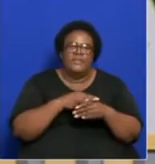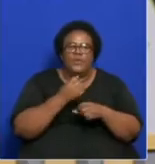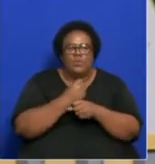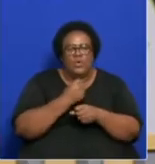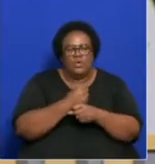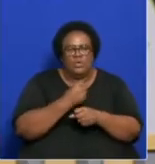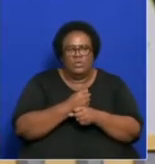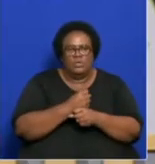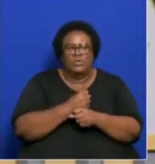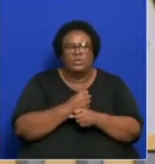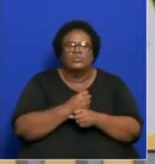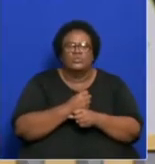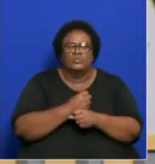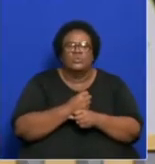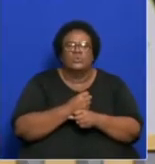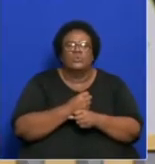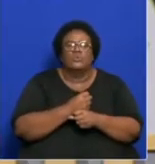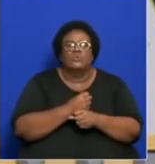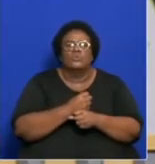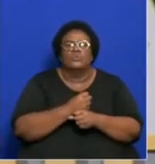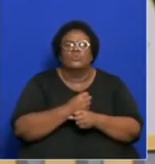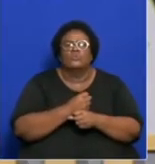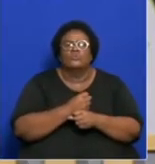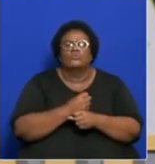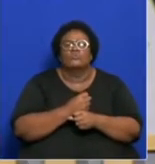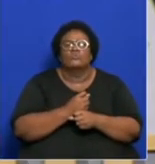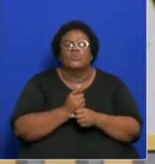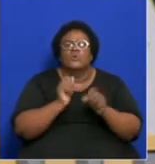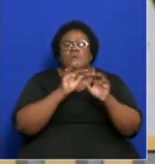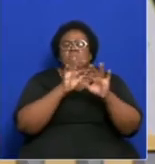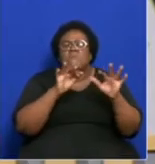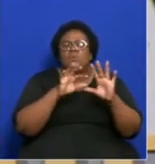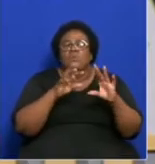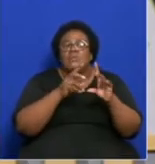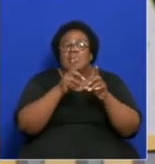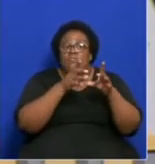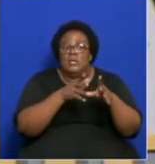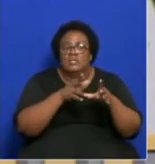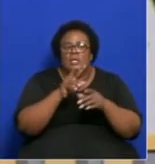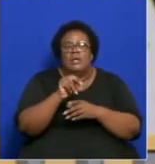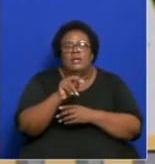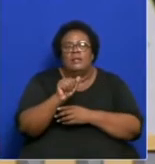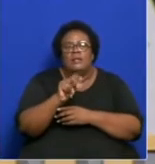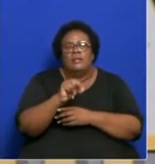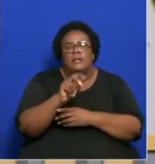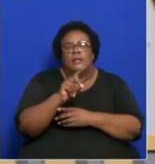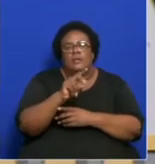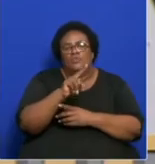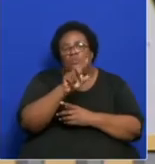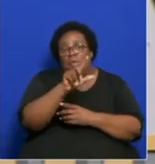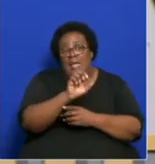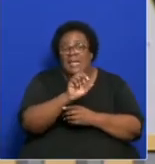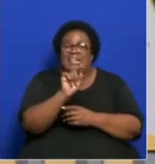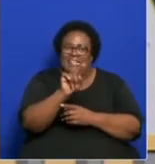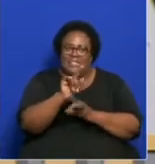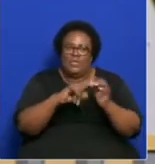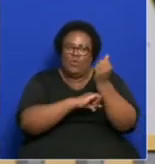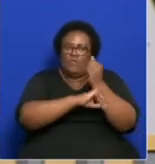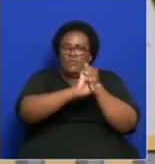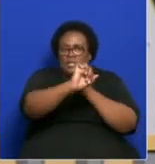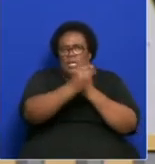environment of Director Nantwile. So I'm not hands-on when it comes to that, but from my